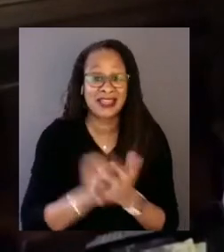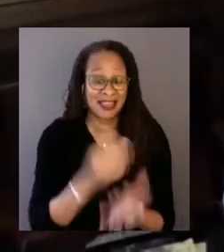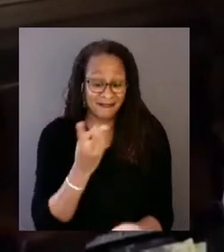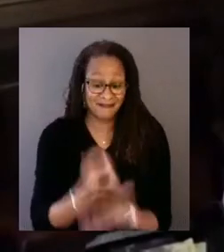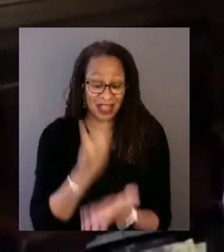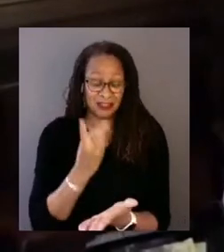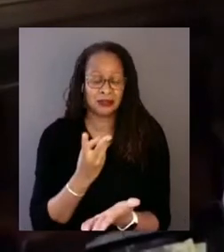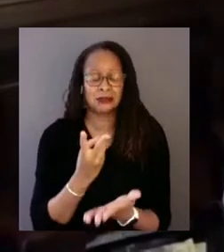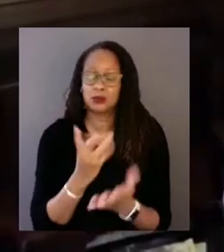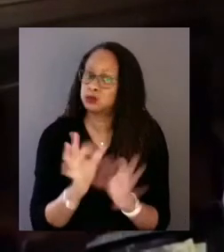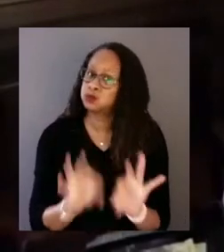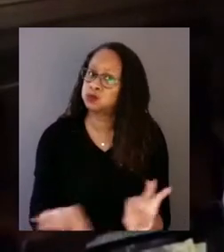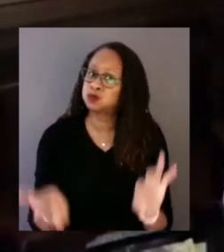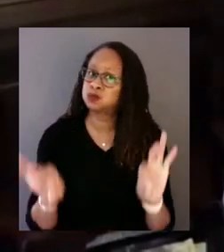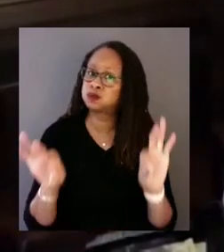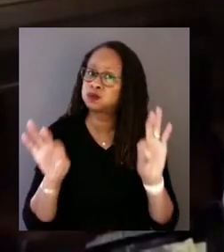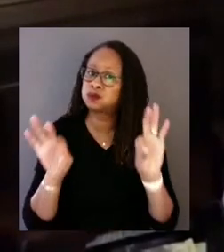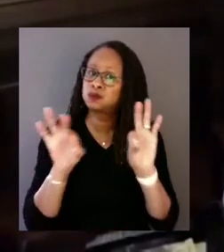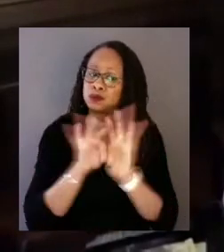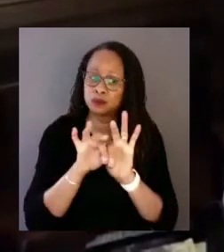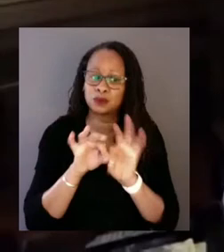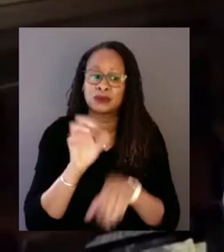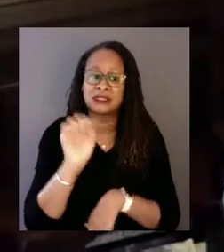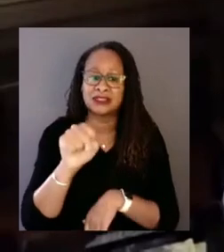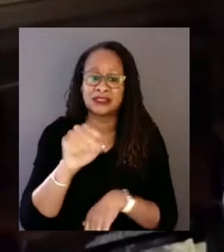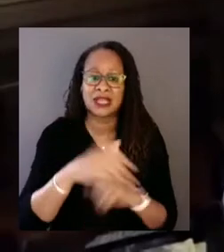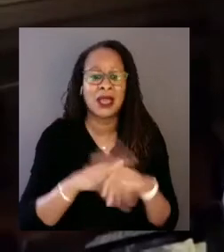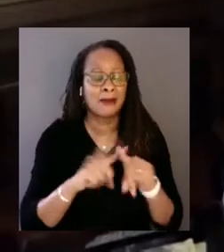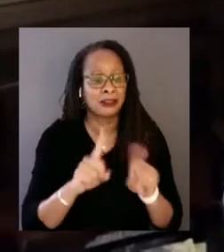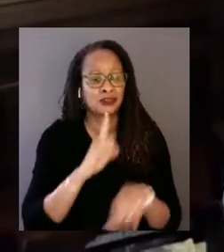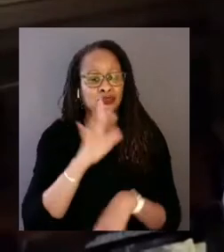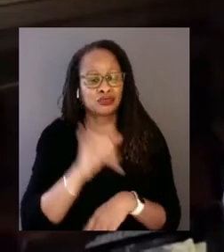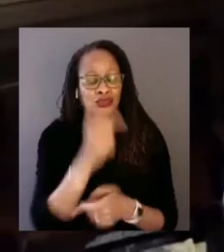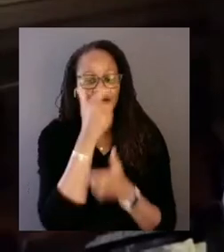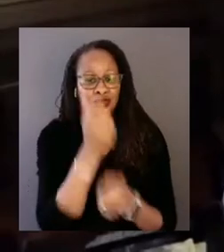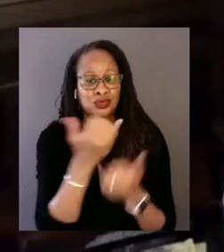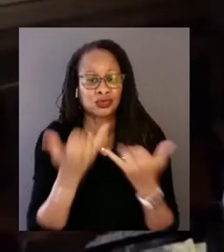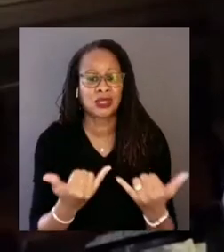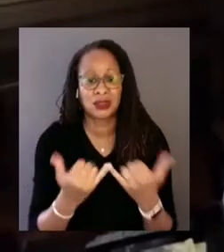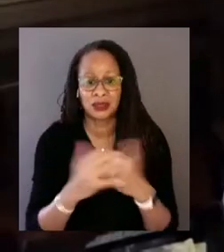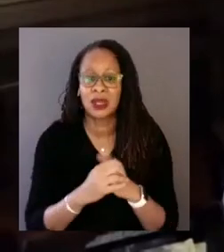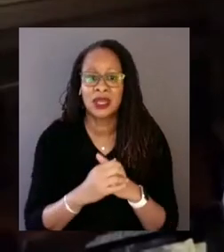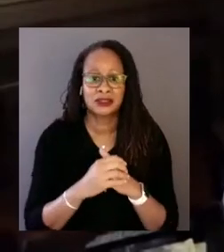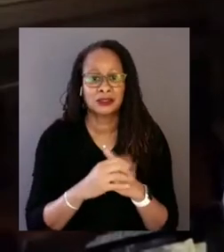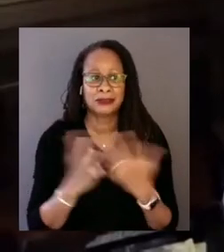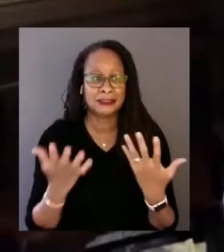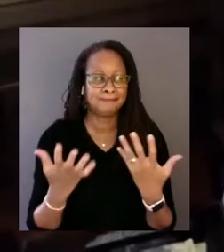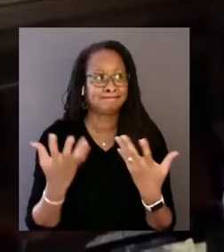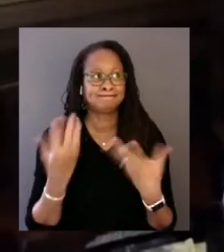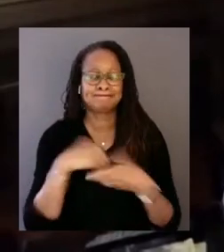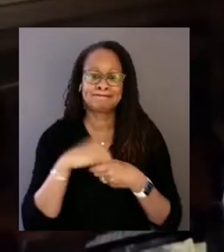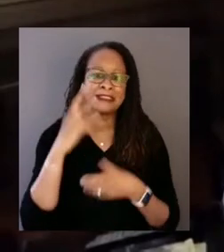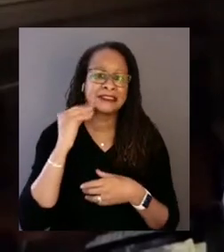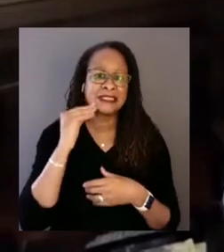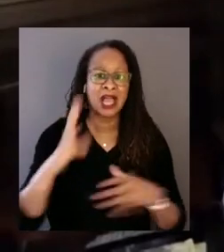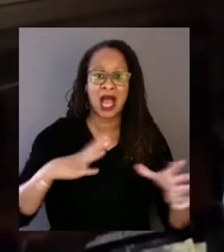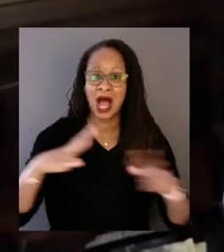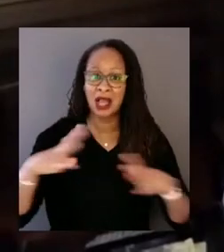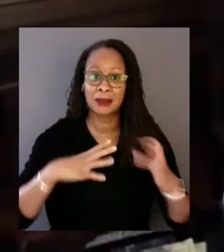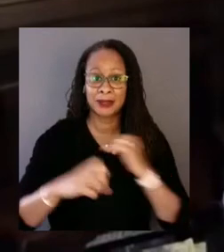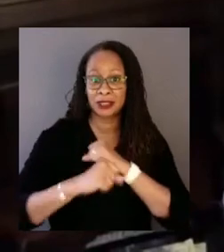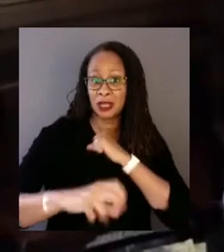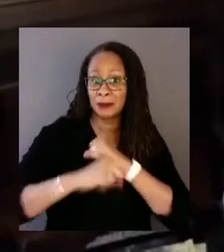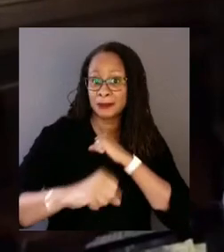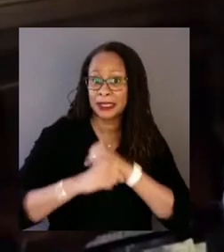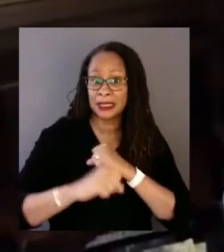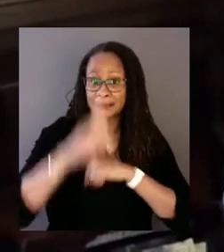meaningful. But it's really interesting now to be kind of in this Hollywood campaign frame of mind when we really